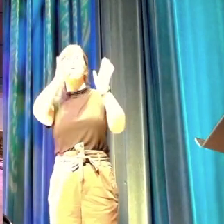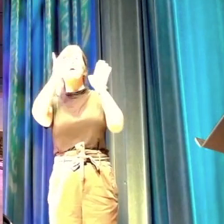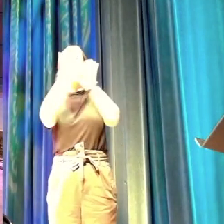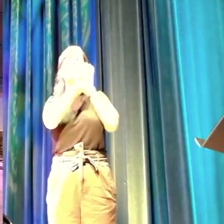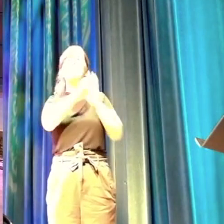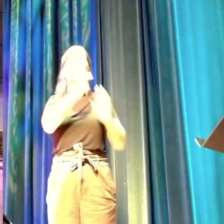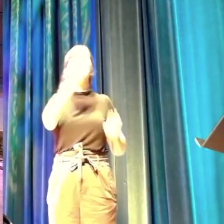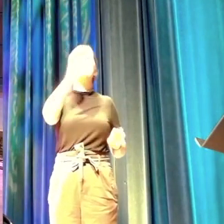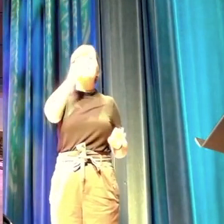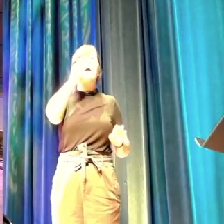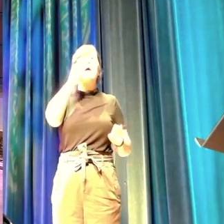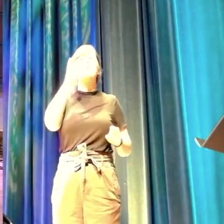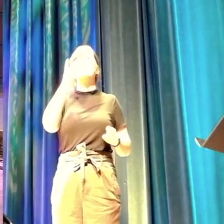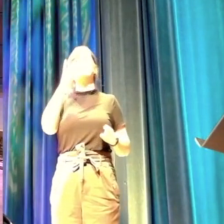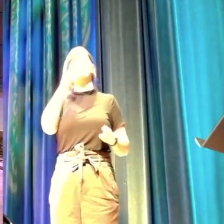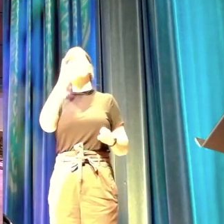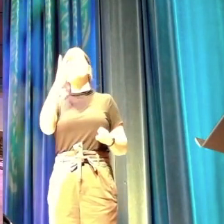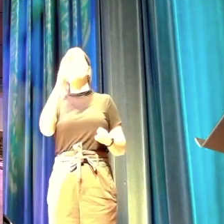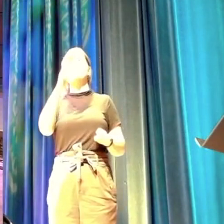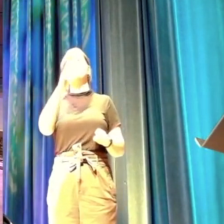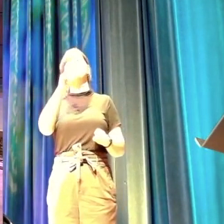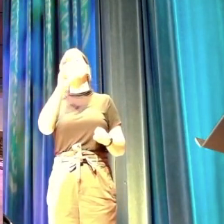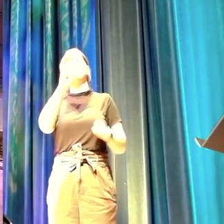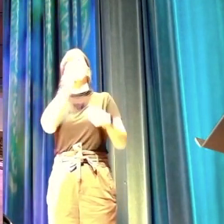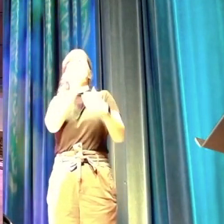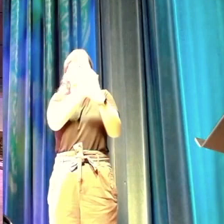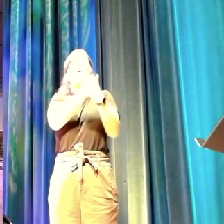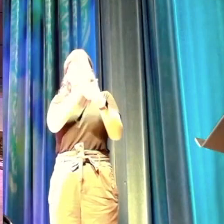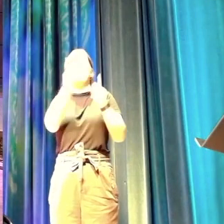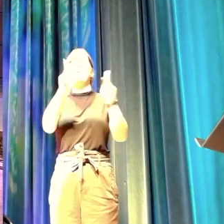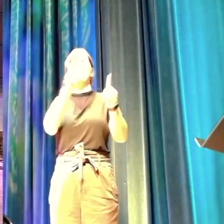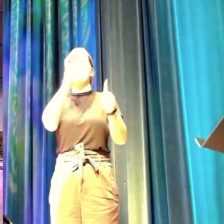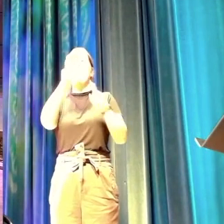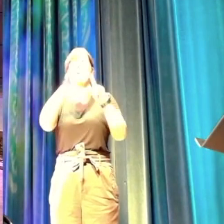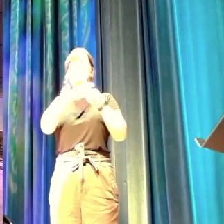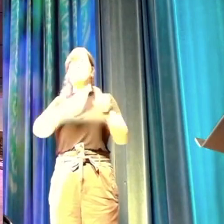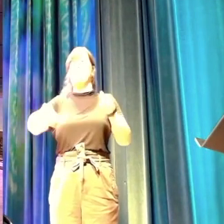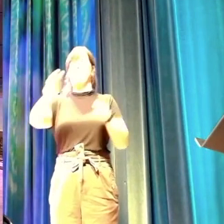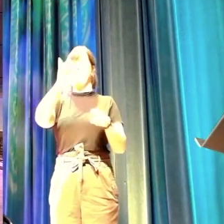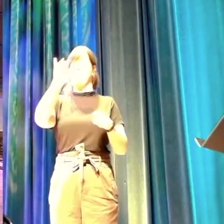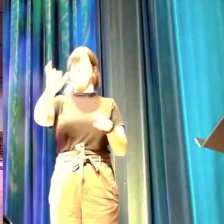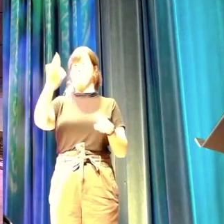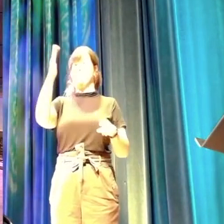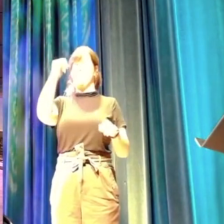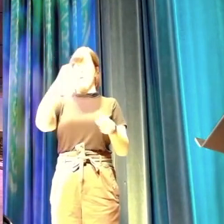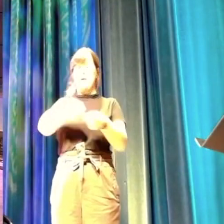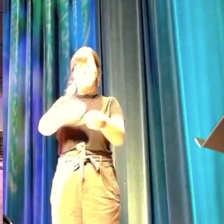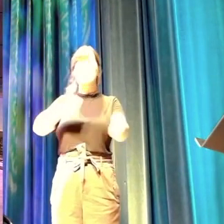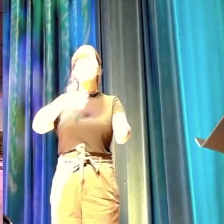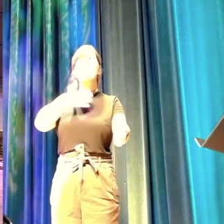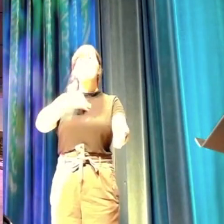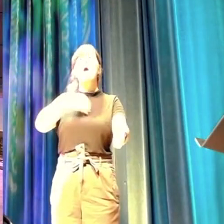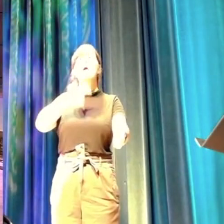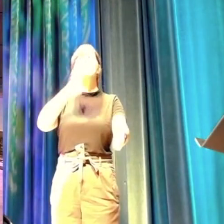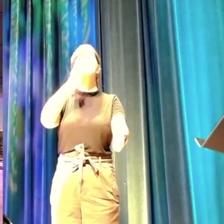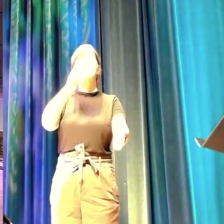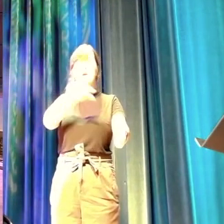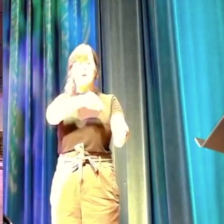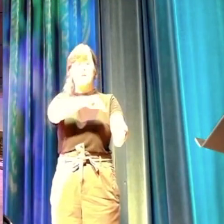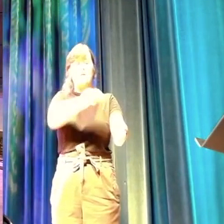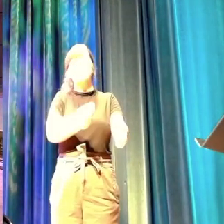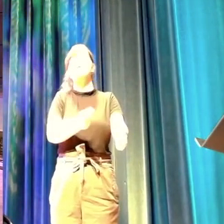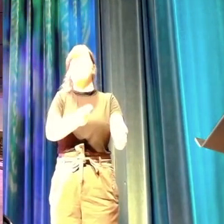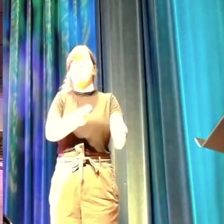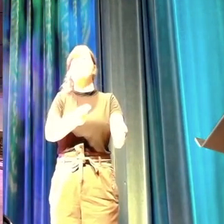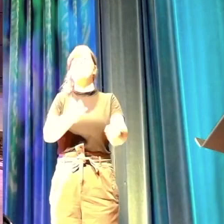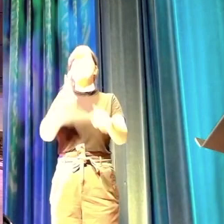and visually impaired people as they are traveling. So that's where the cane comes from, with the white and red band. Now,